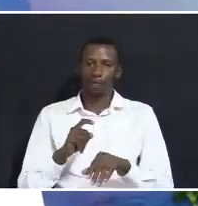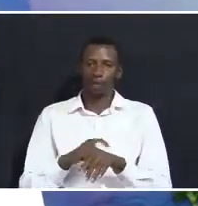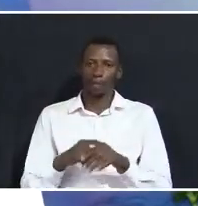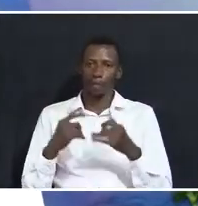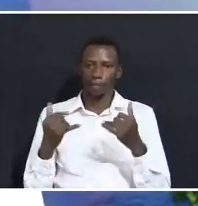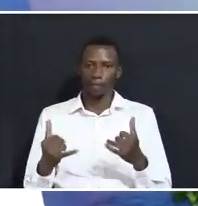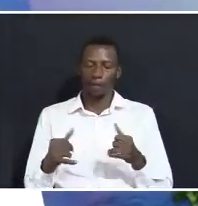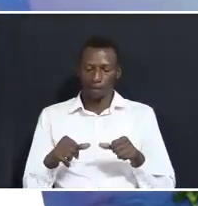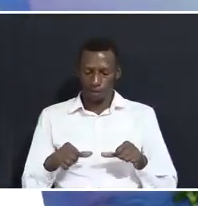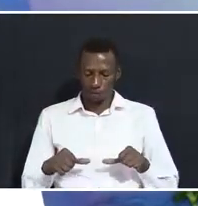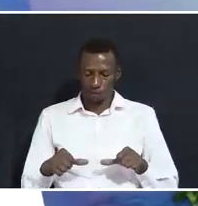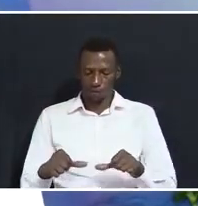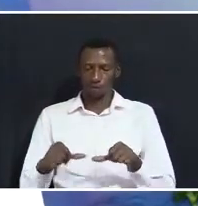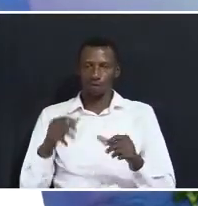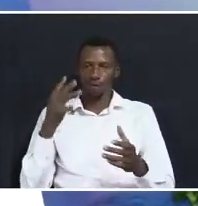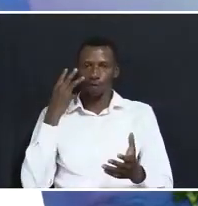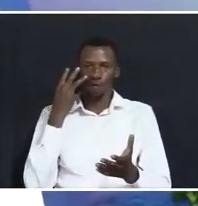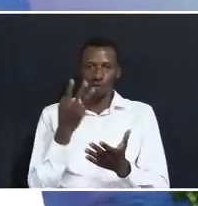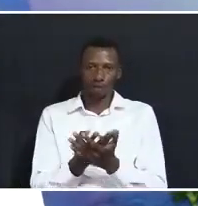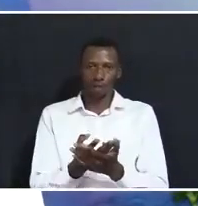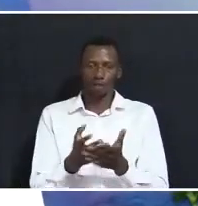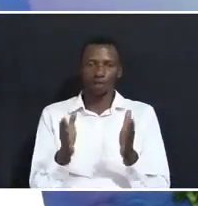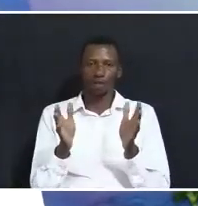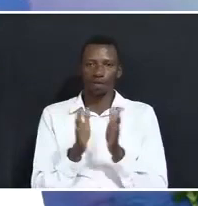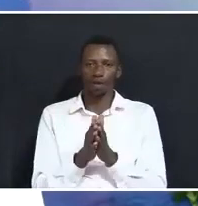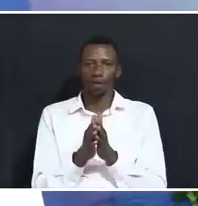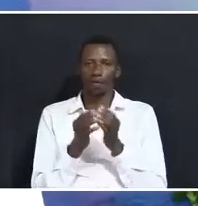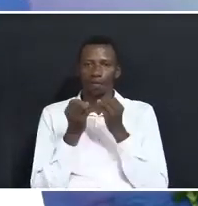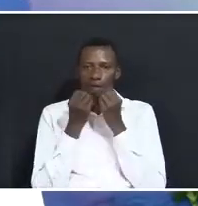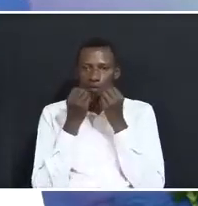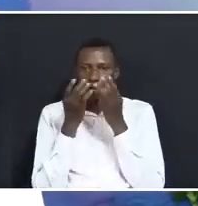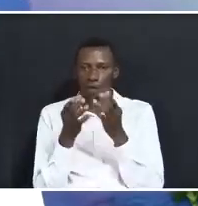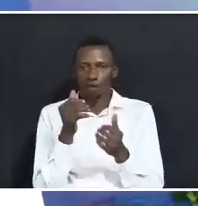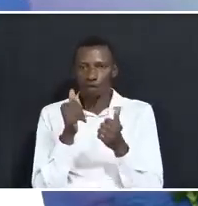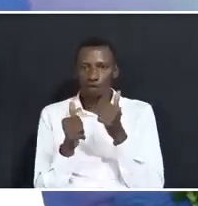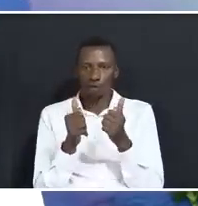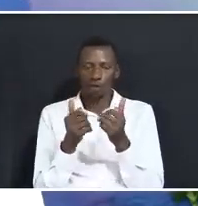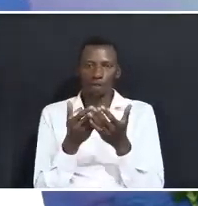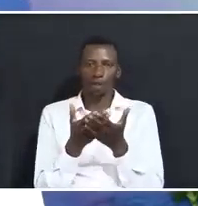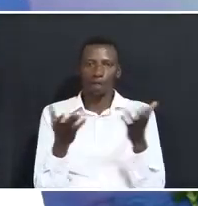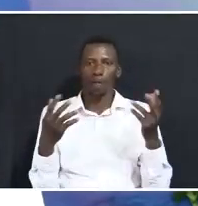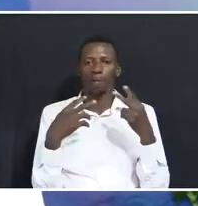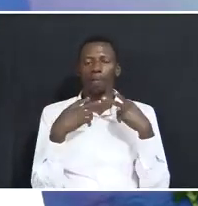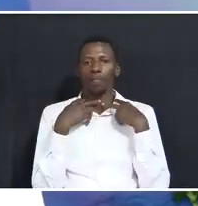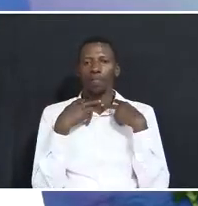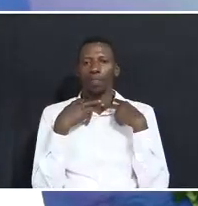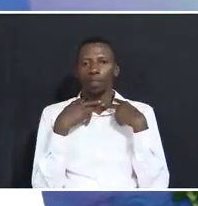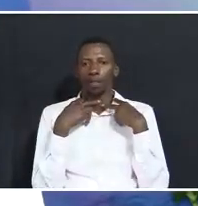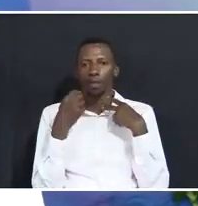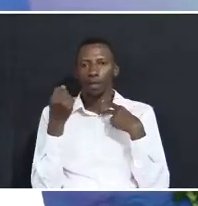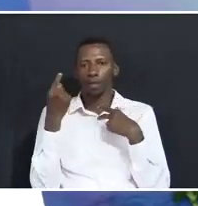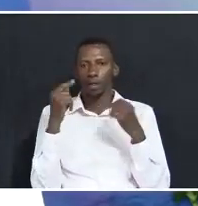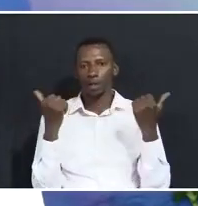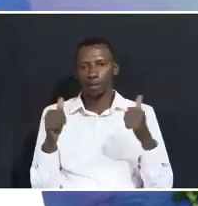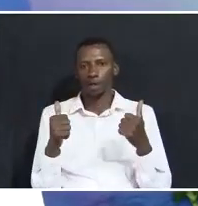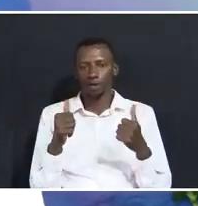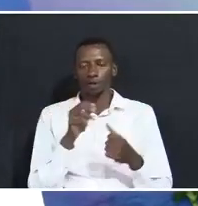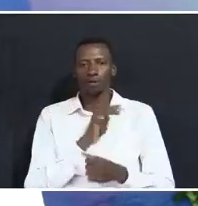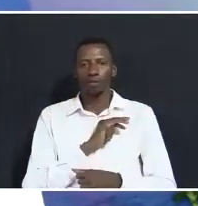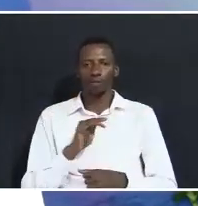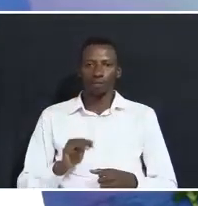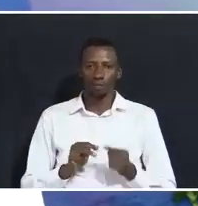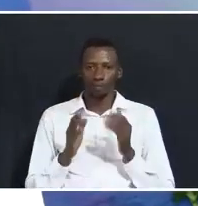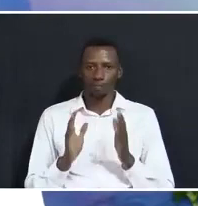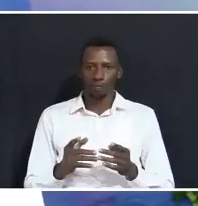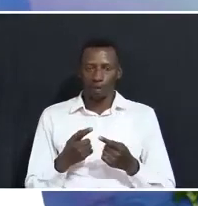with the information they still are struggling with of the Messiah. However, they appreciate the fact that